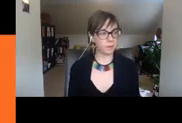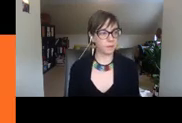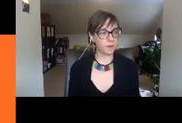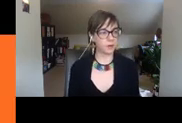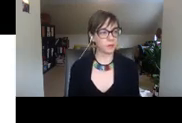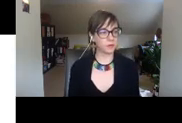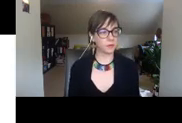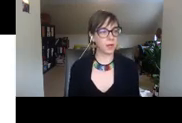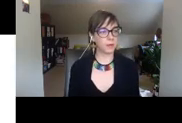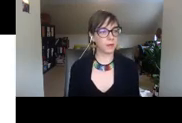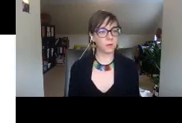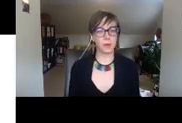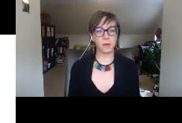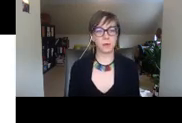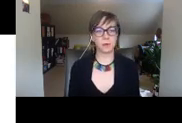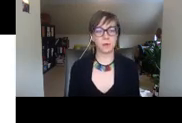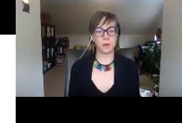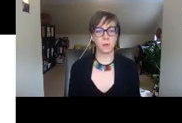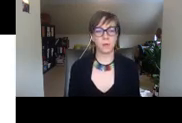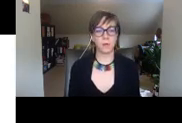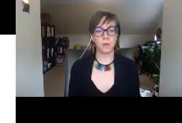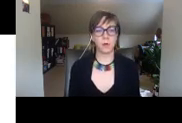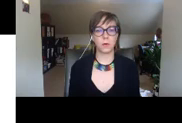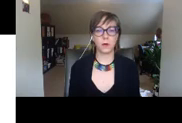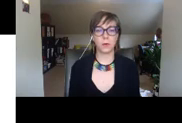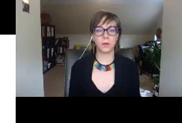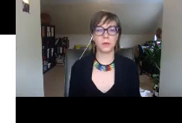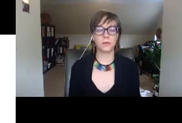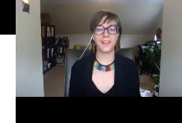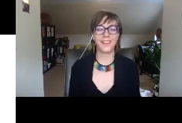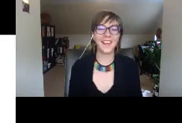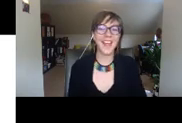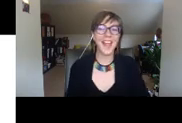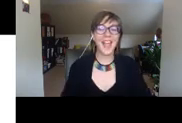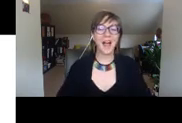sorry, my mouse is very happy this morning to move along when I don't want to.